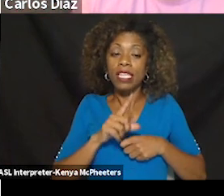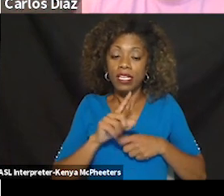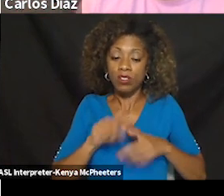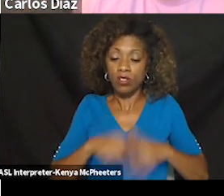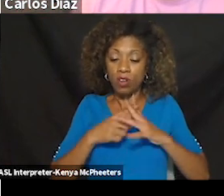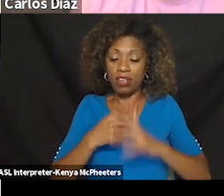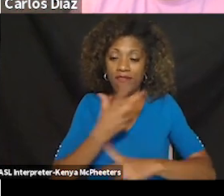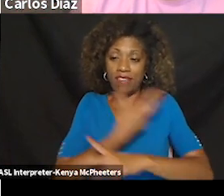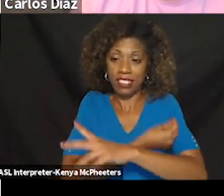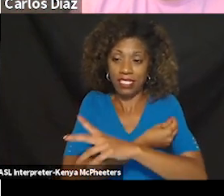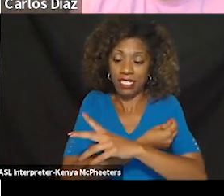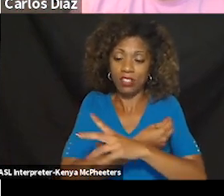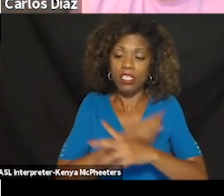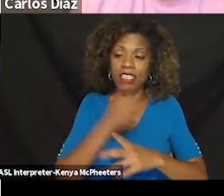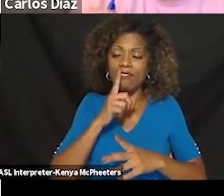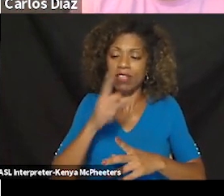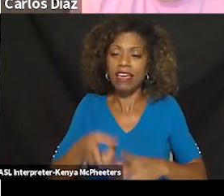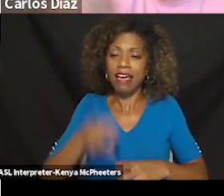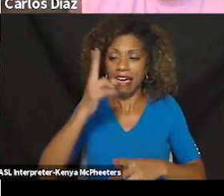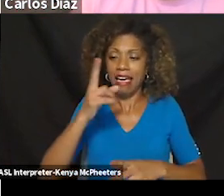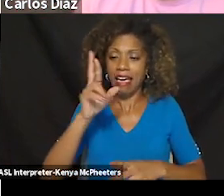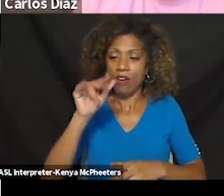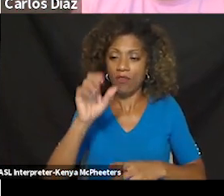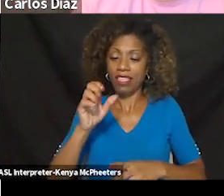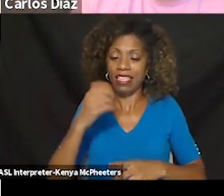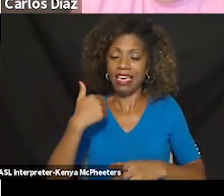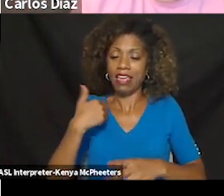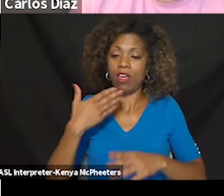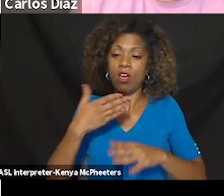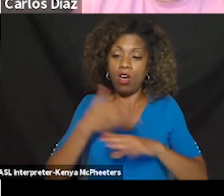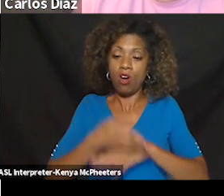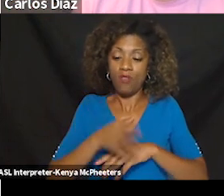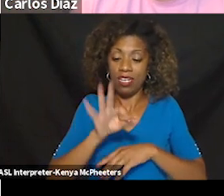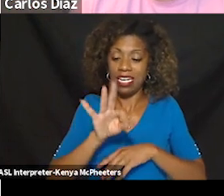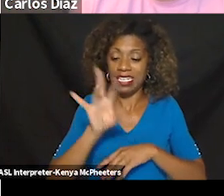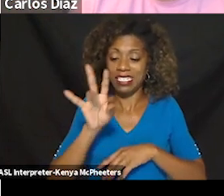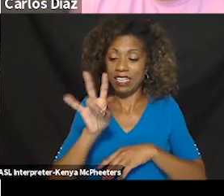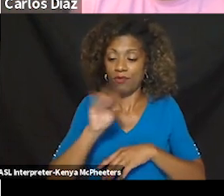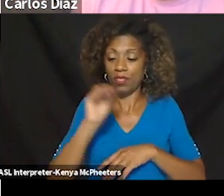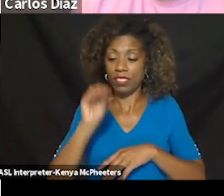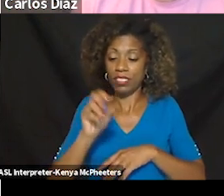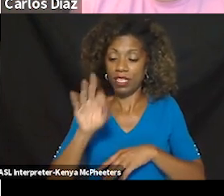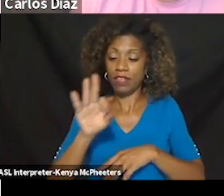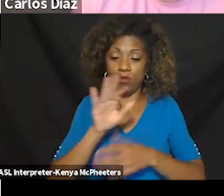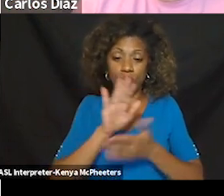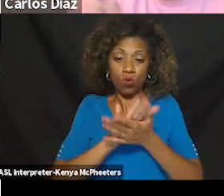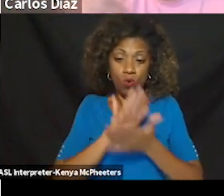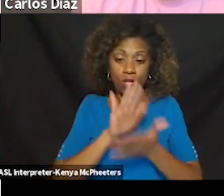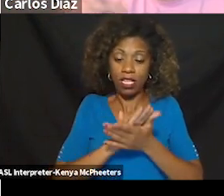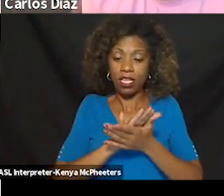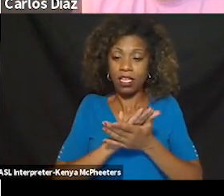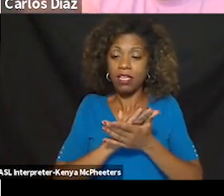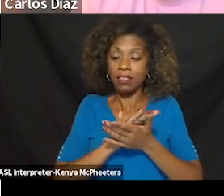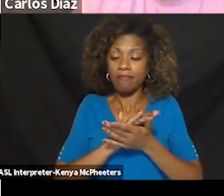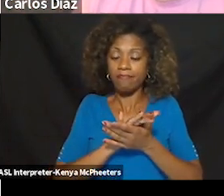government employees. When the vaccinations hits, they had over 97% of their school employees already vaccinated because they